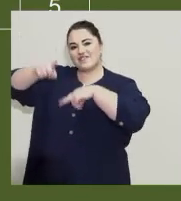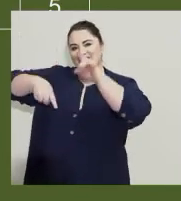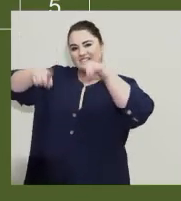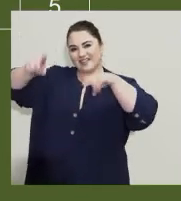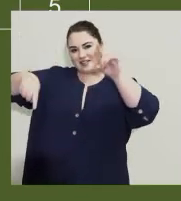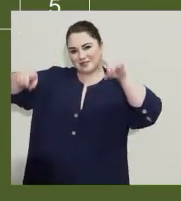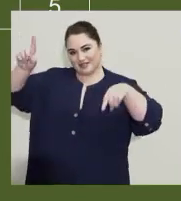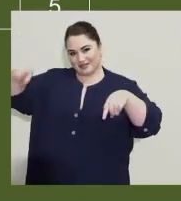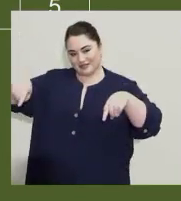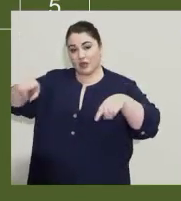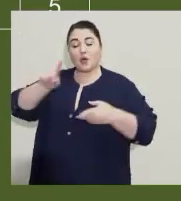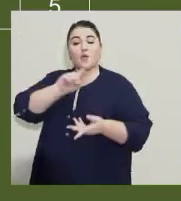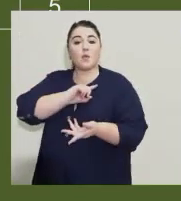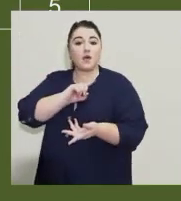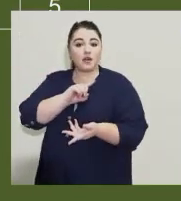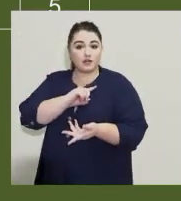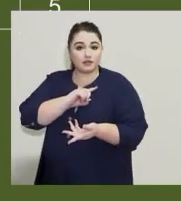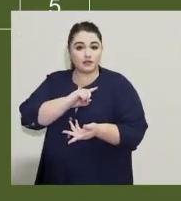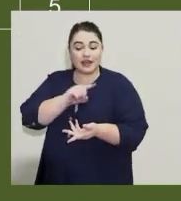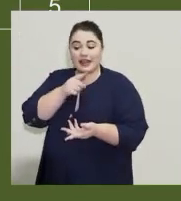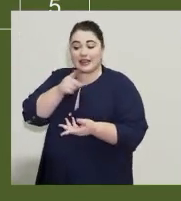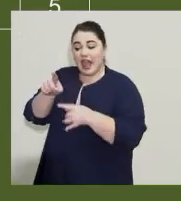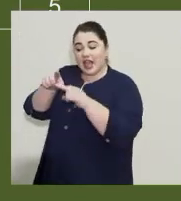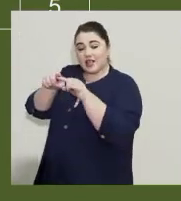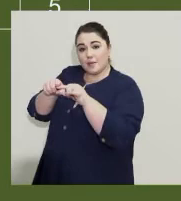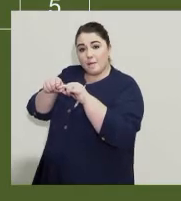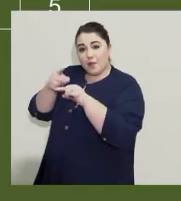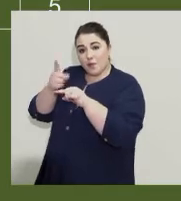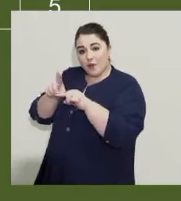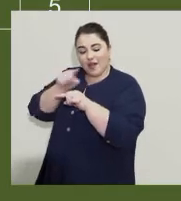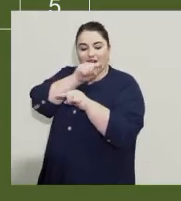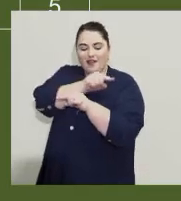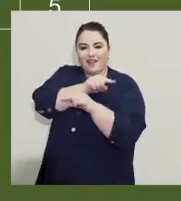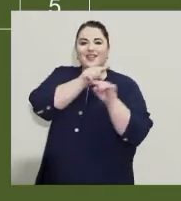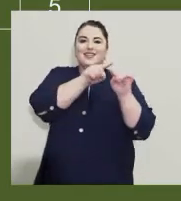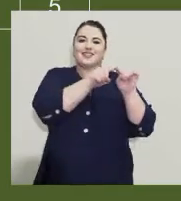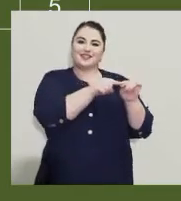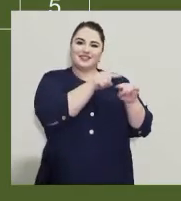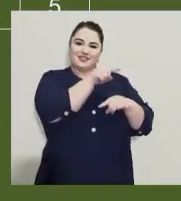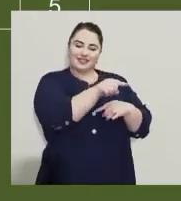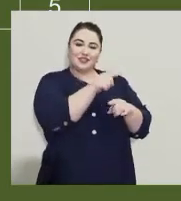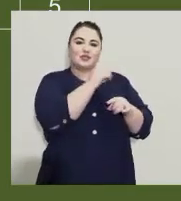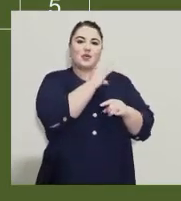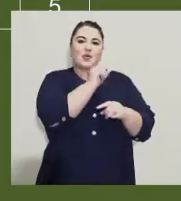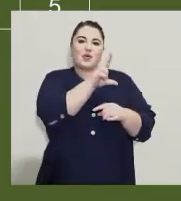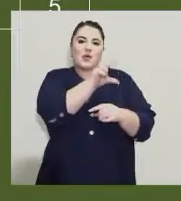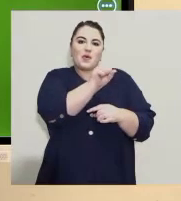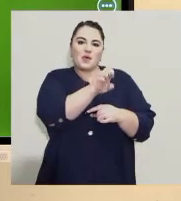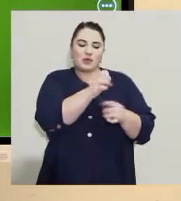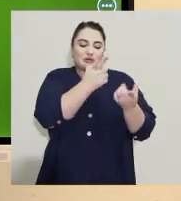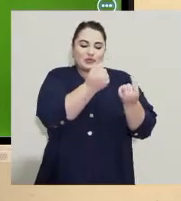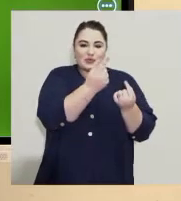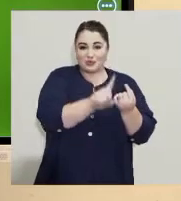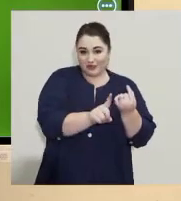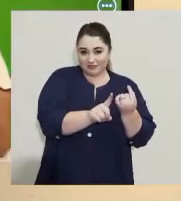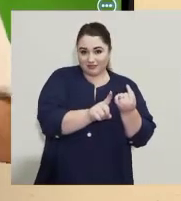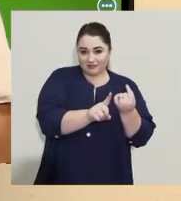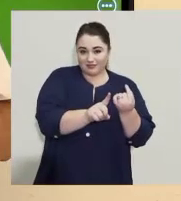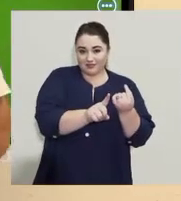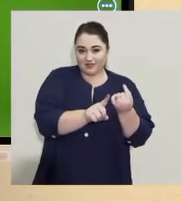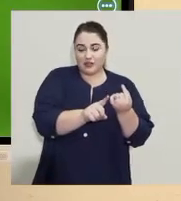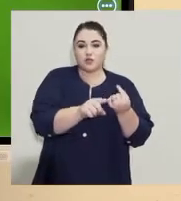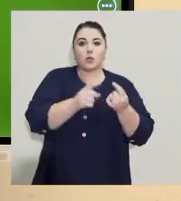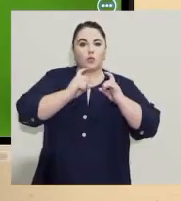dependent variable because they depend on the cause. So we must be